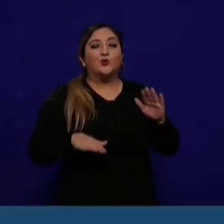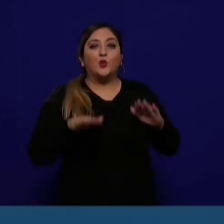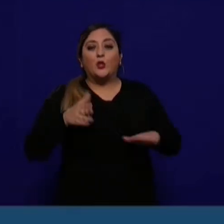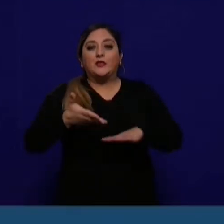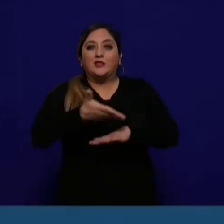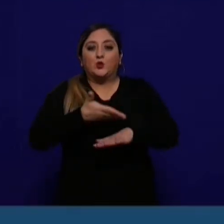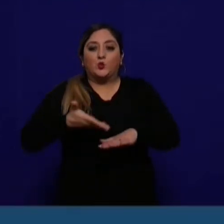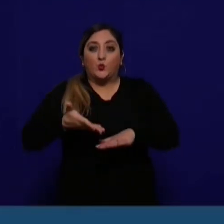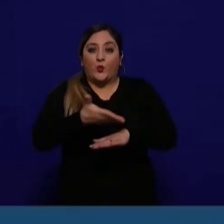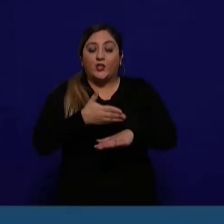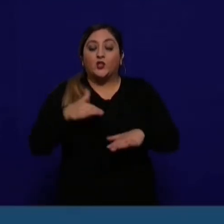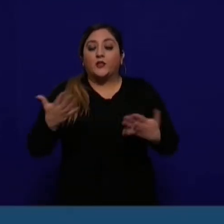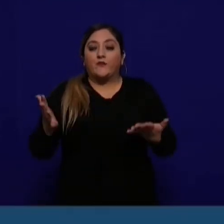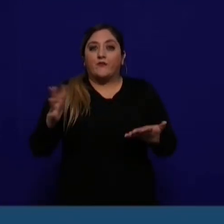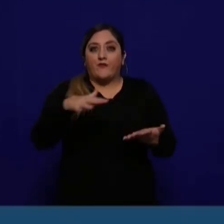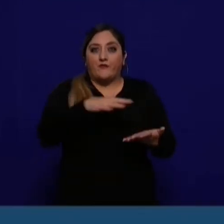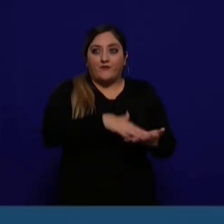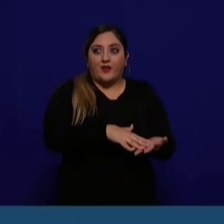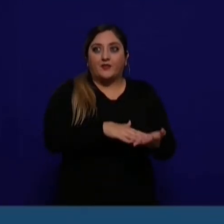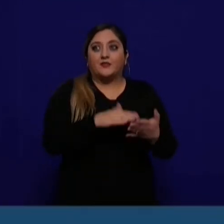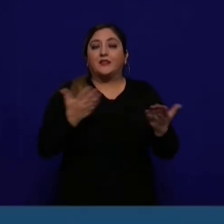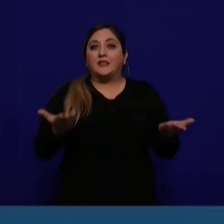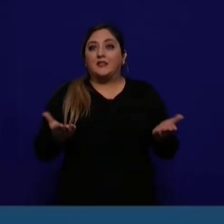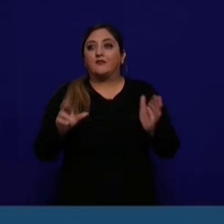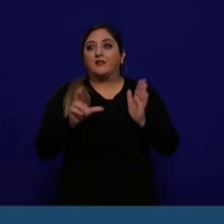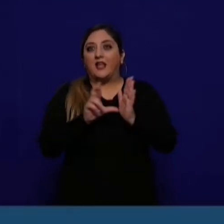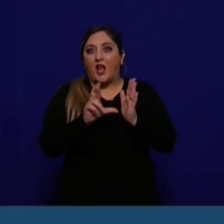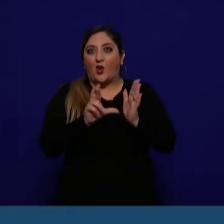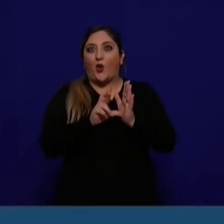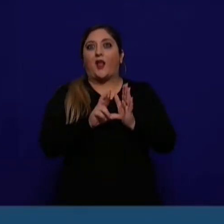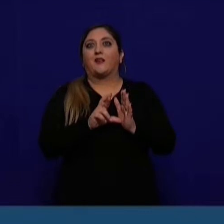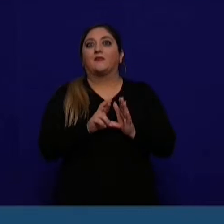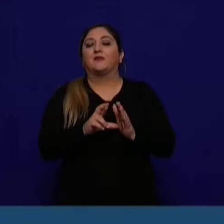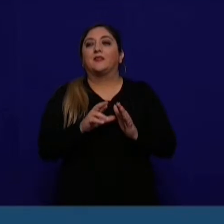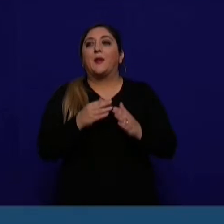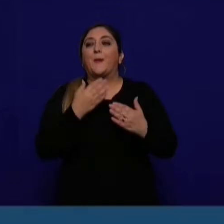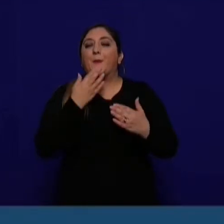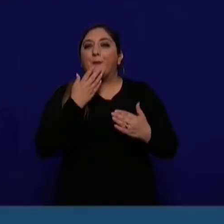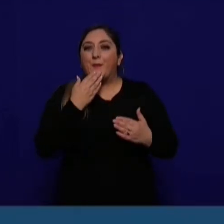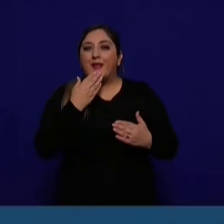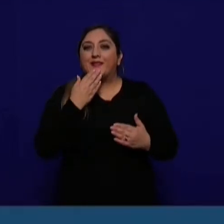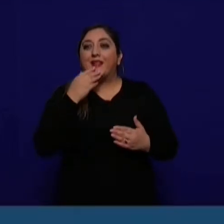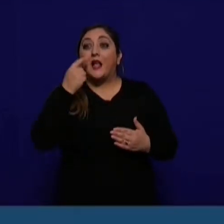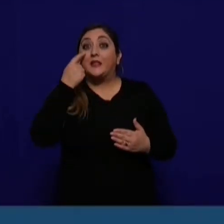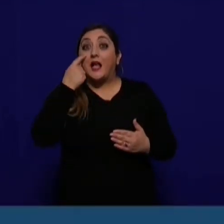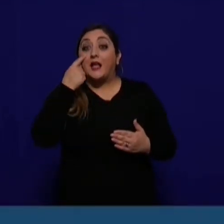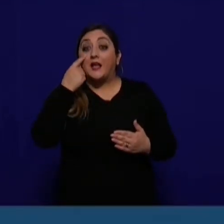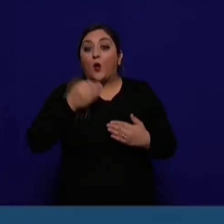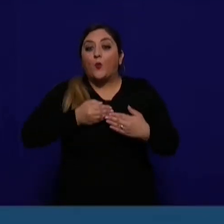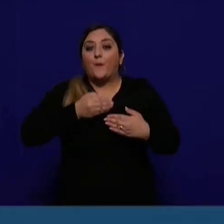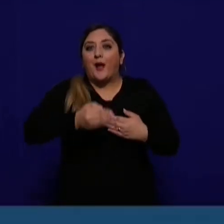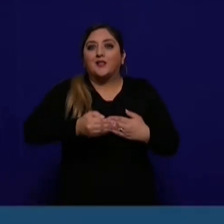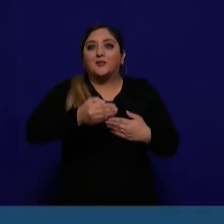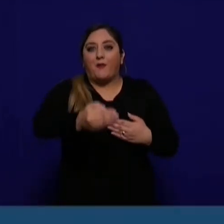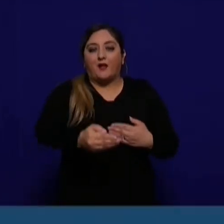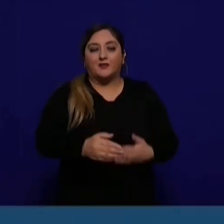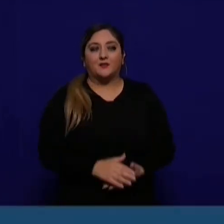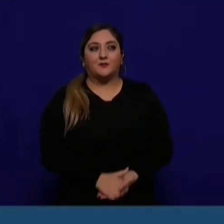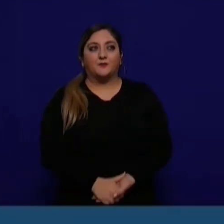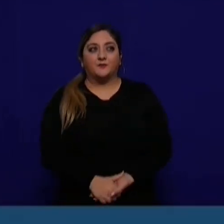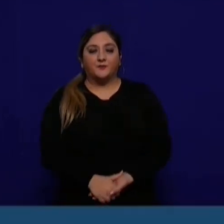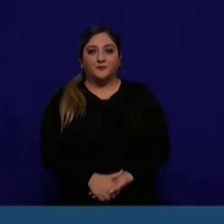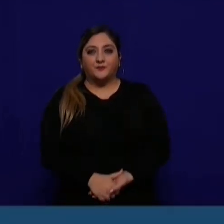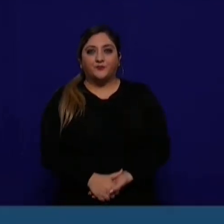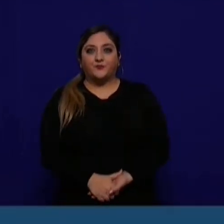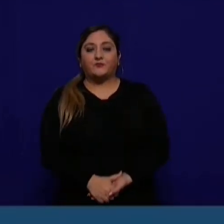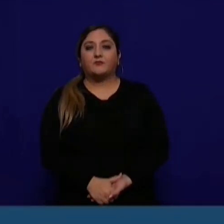ta' l-impatt ta' kull miżura li nkunu qegħdin nirrilaxxaw x'qed ikun mbagħad l-impatt tagħha. Navin Malta.